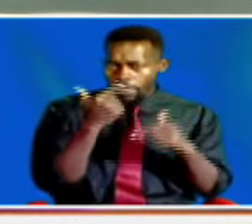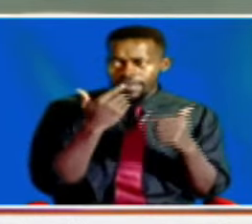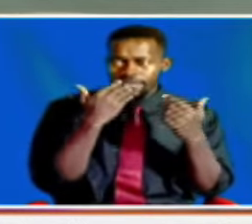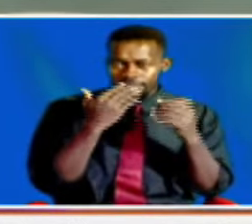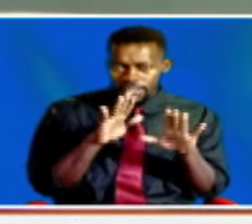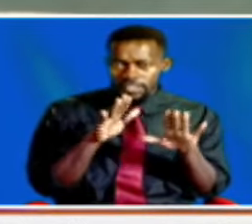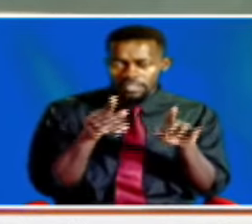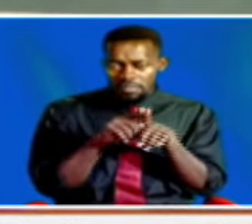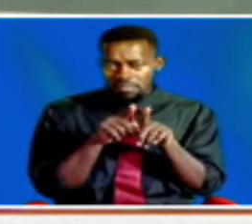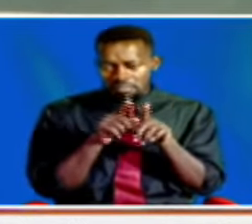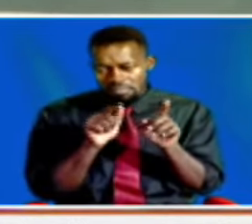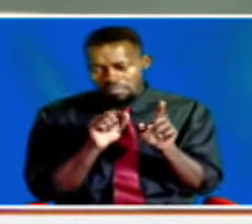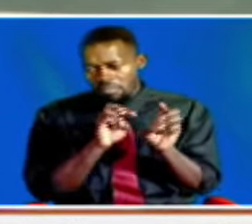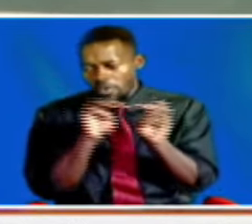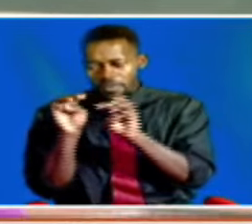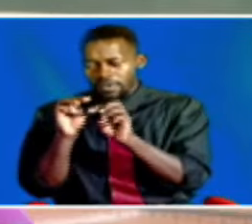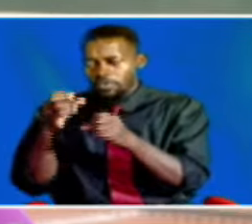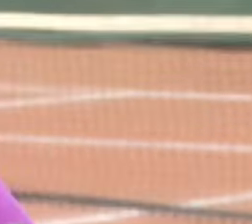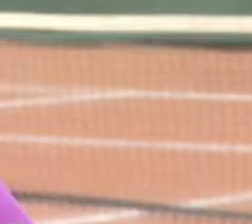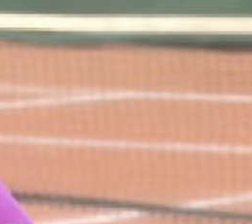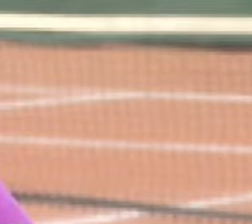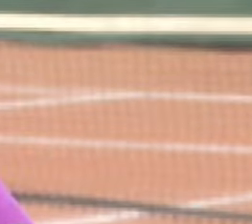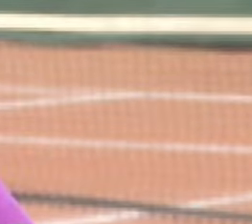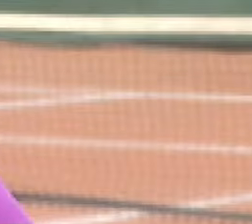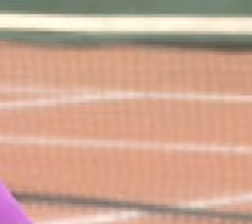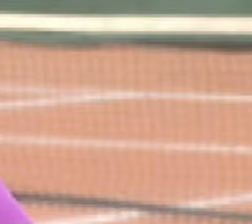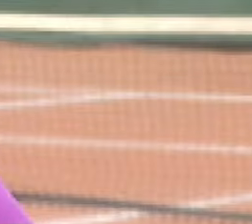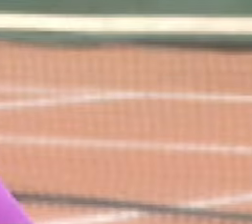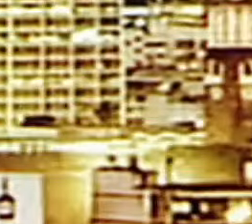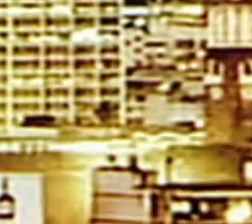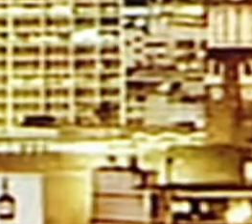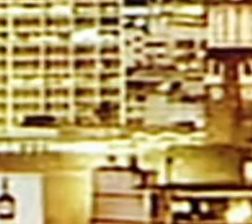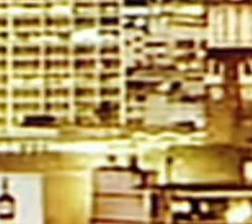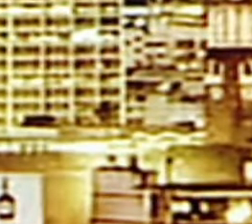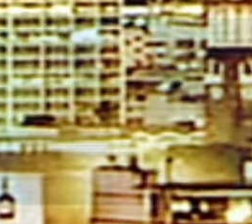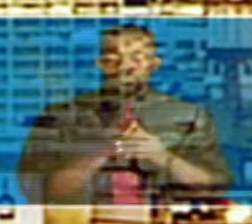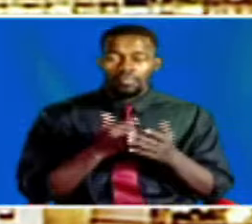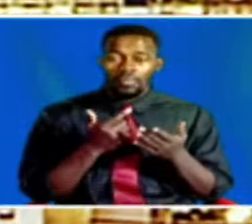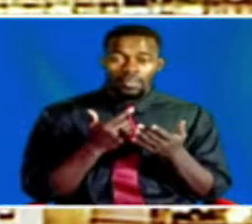we've made it to the finals in doubles. Na